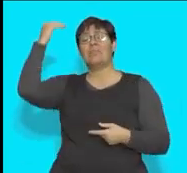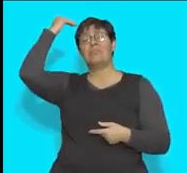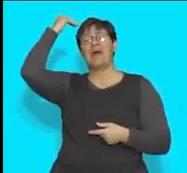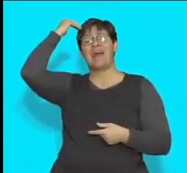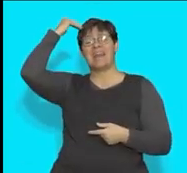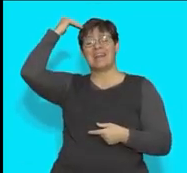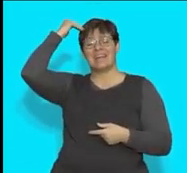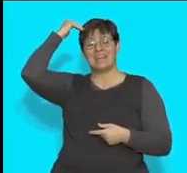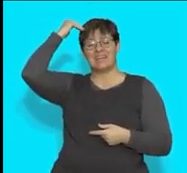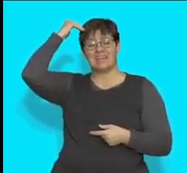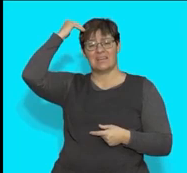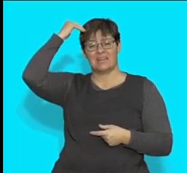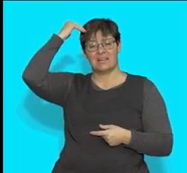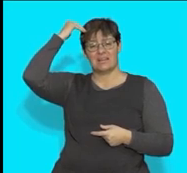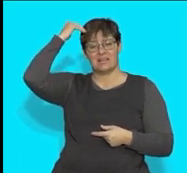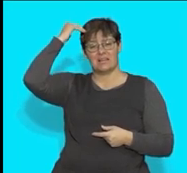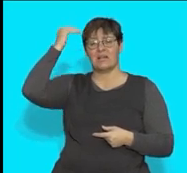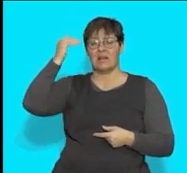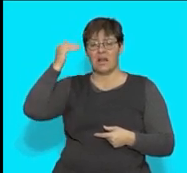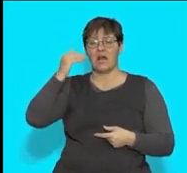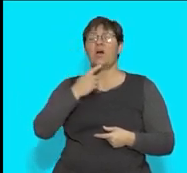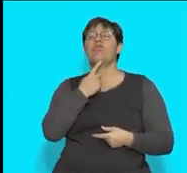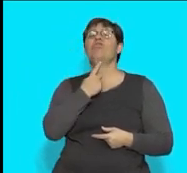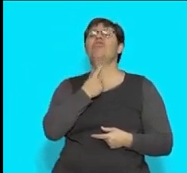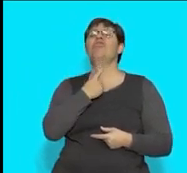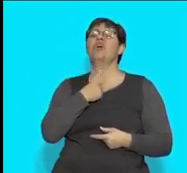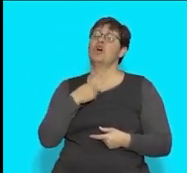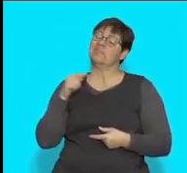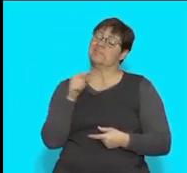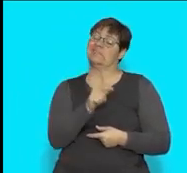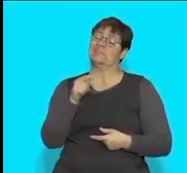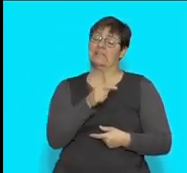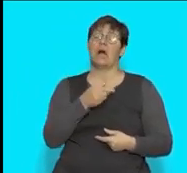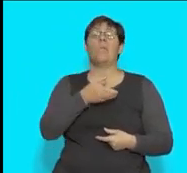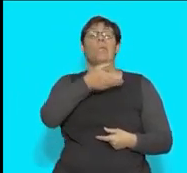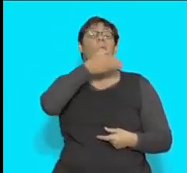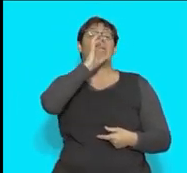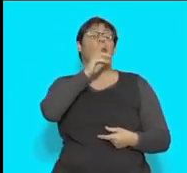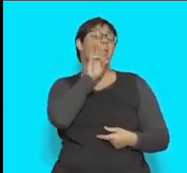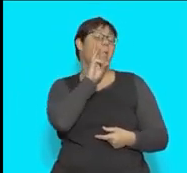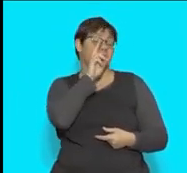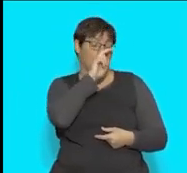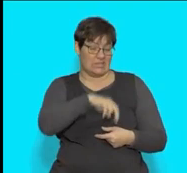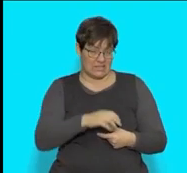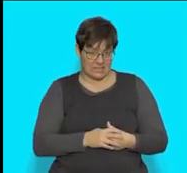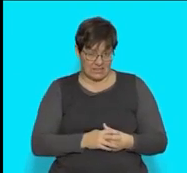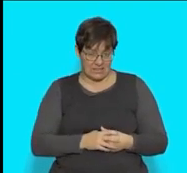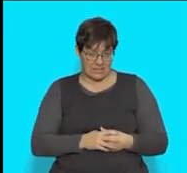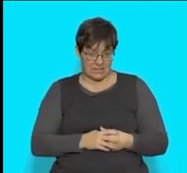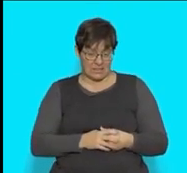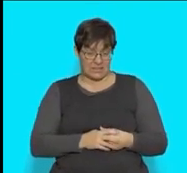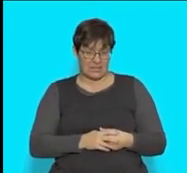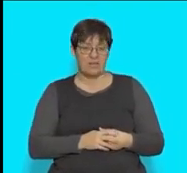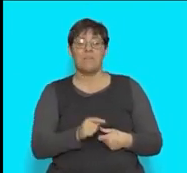the hypothalamus, the thirst center, says to this guy, drink water. You need